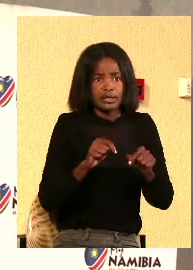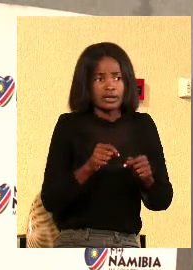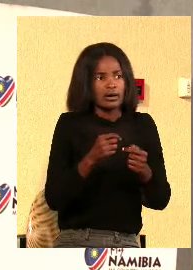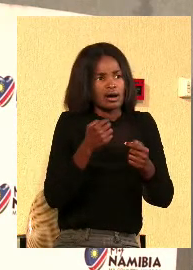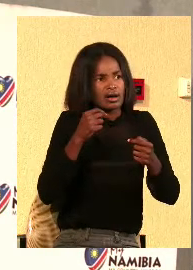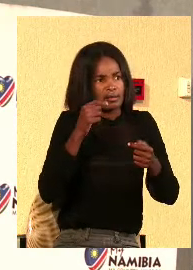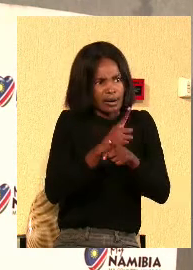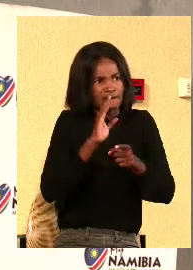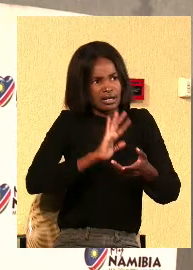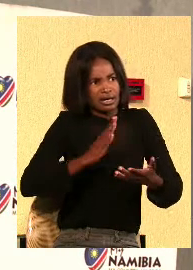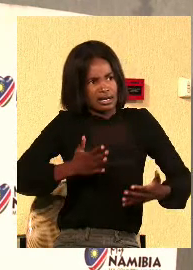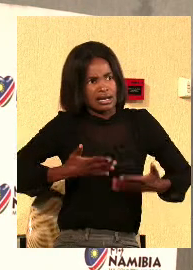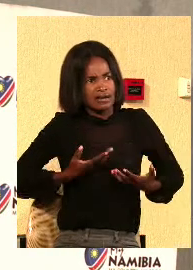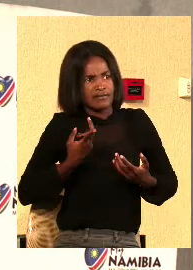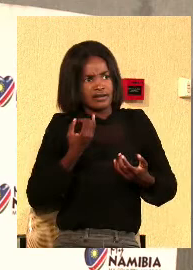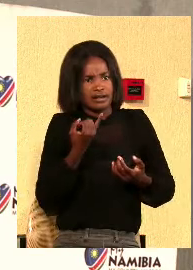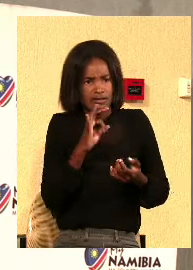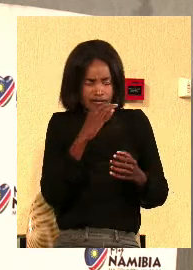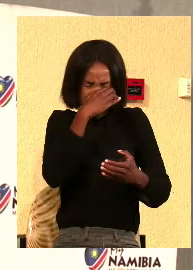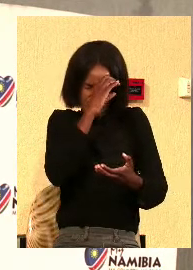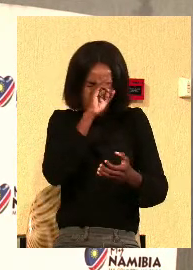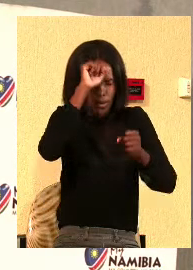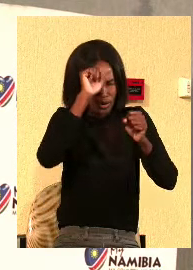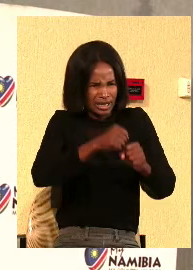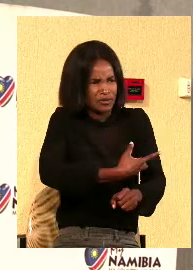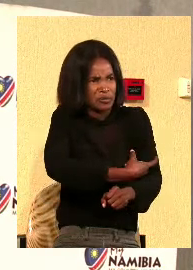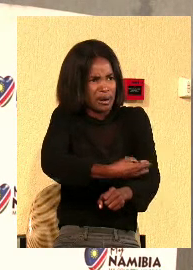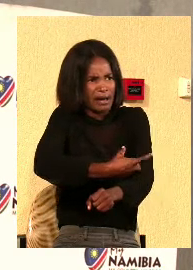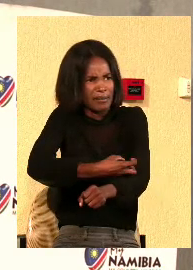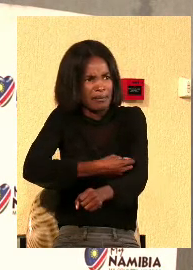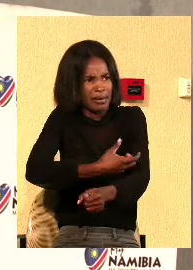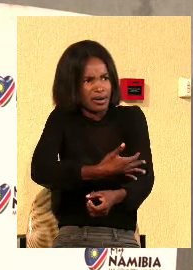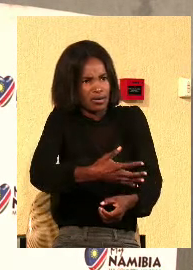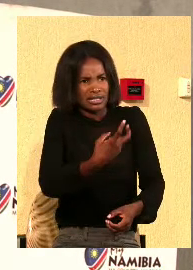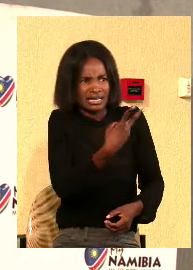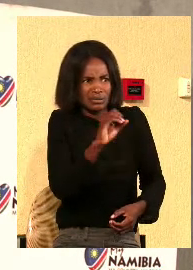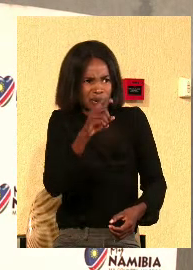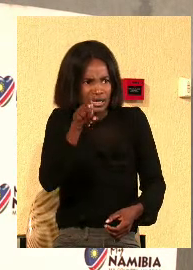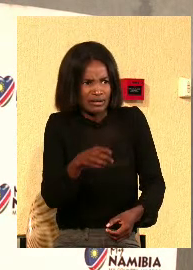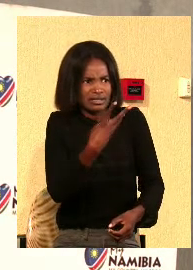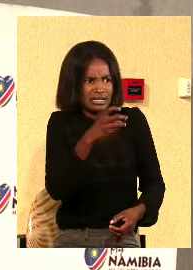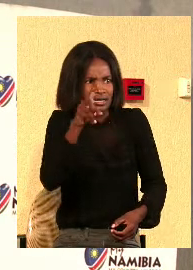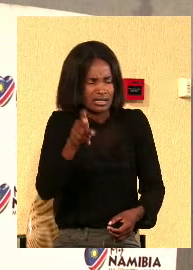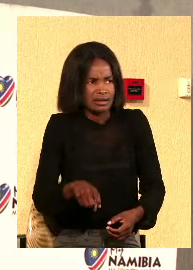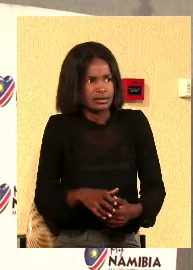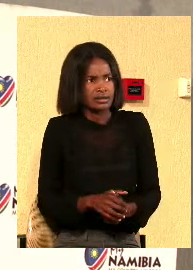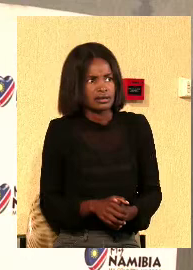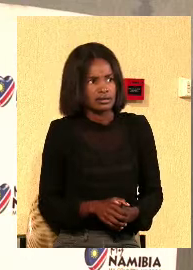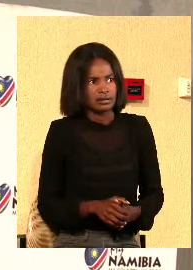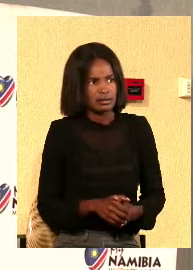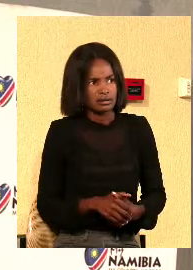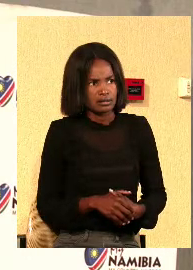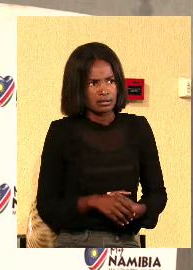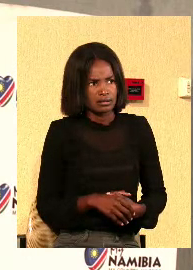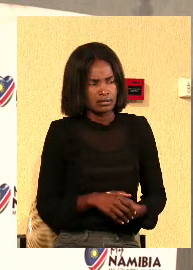wanted to know from you. Are you happy to know that that's the capacity you would have at the end of the month? Absolutely. And how much of that would you want to be used as